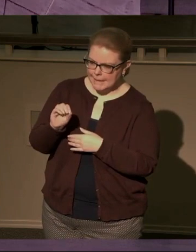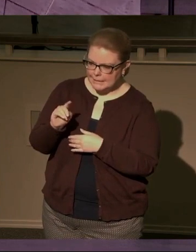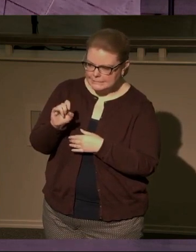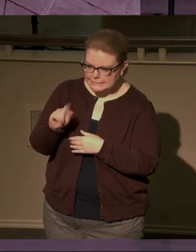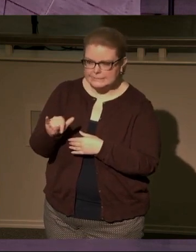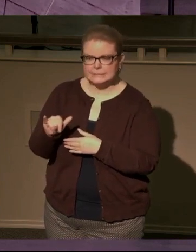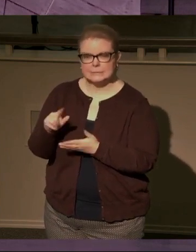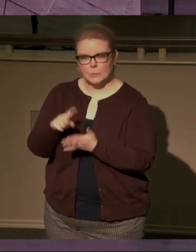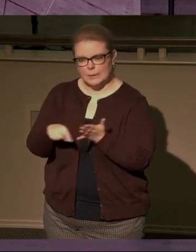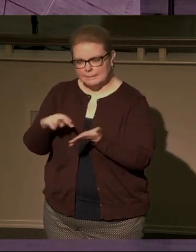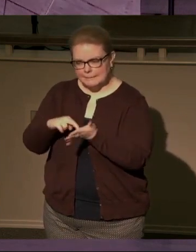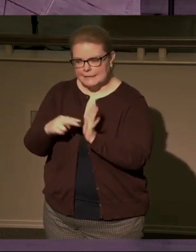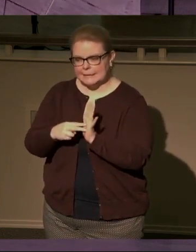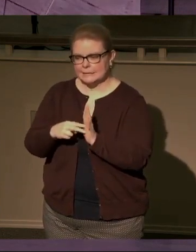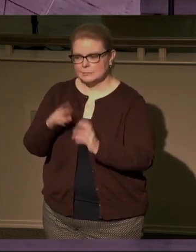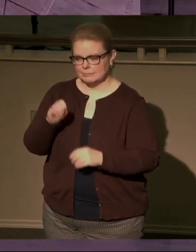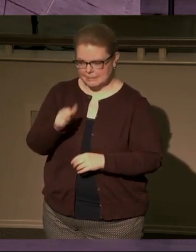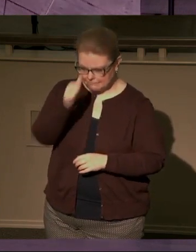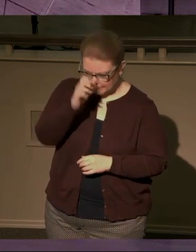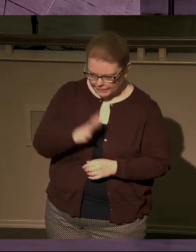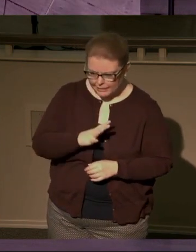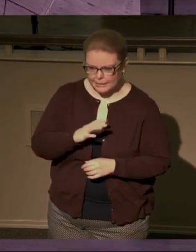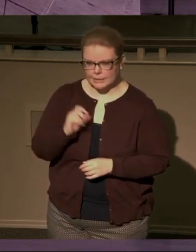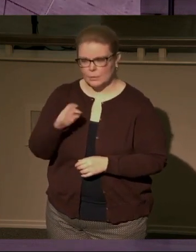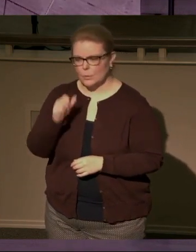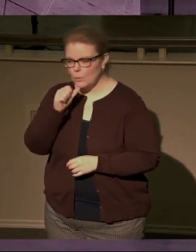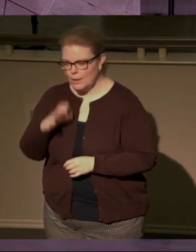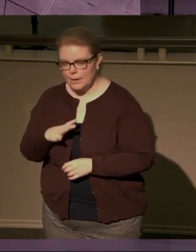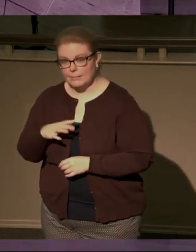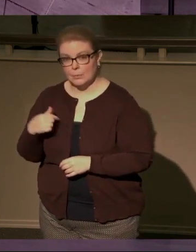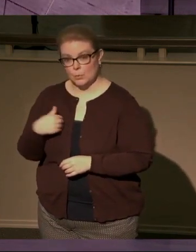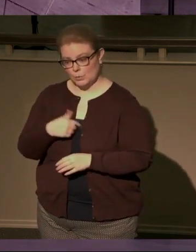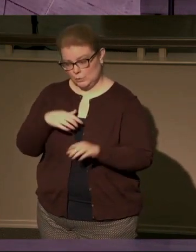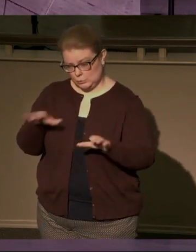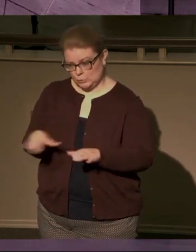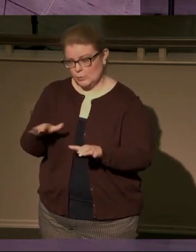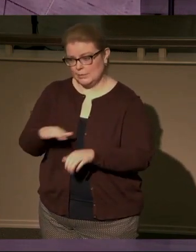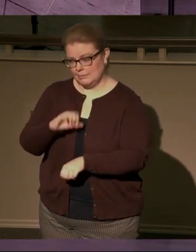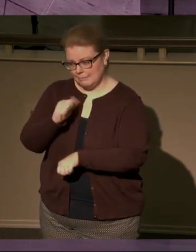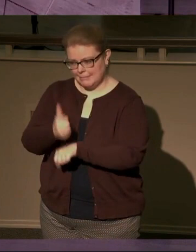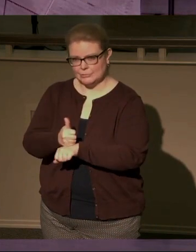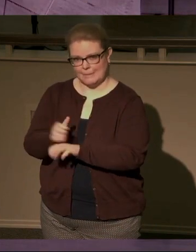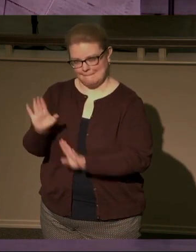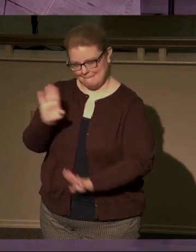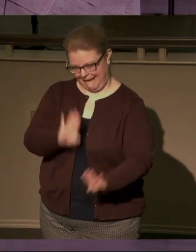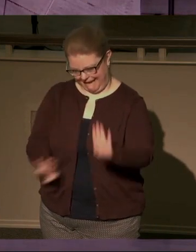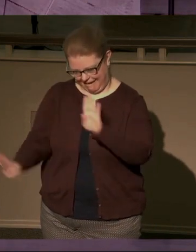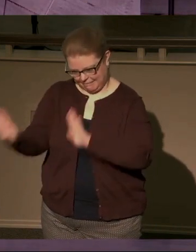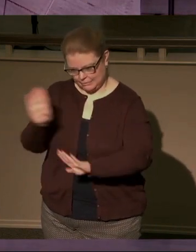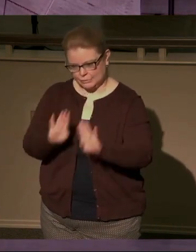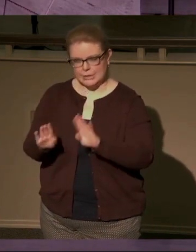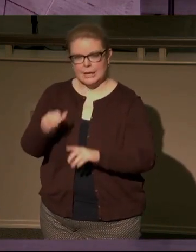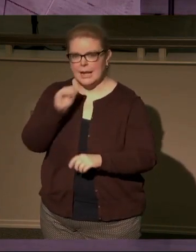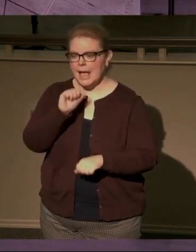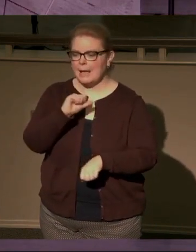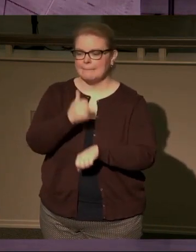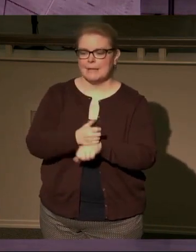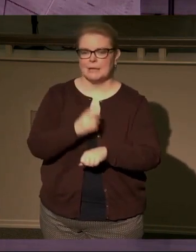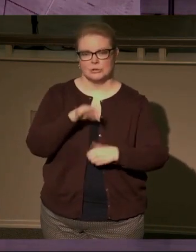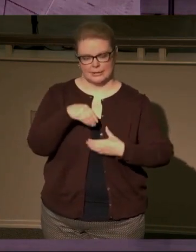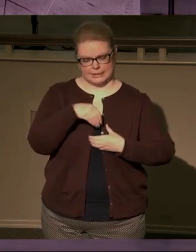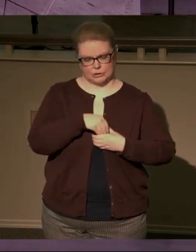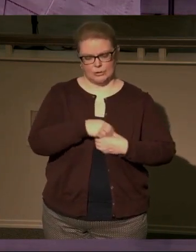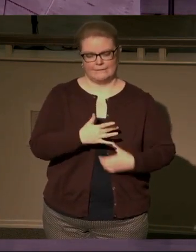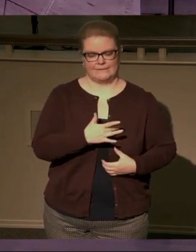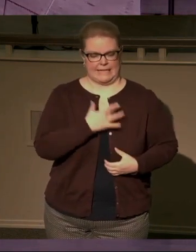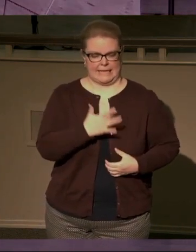what it means to be a man or a woman, we are doing so based on biology, not based on internal feelings,